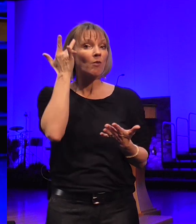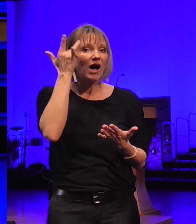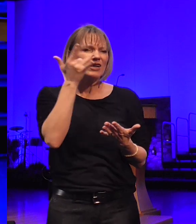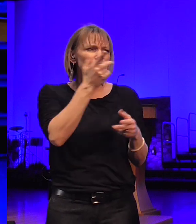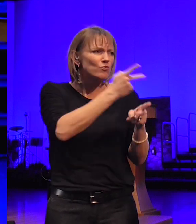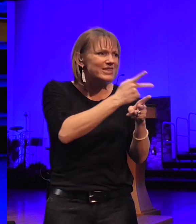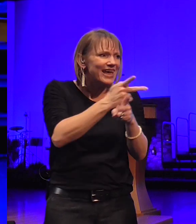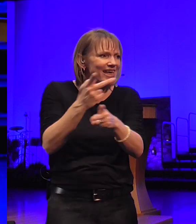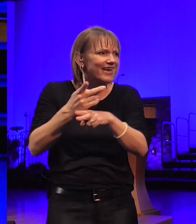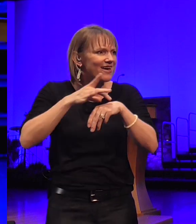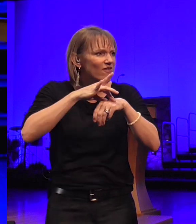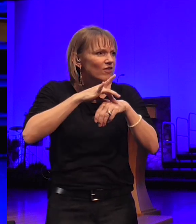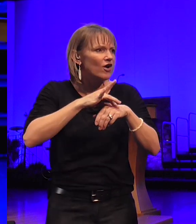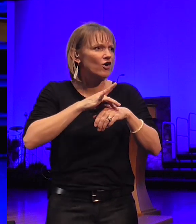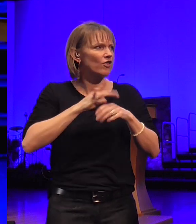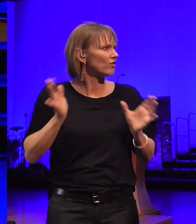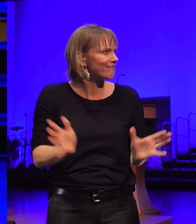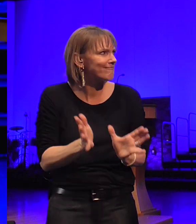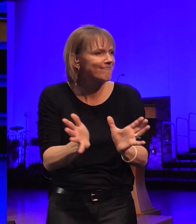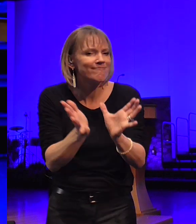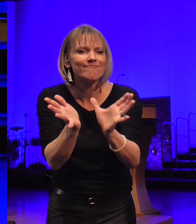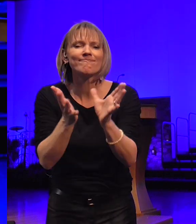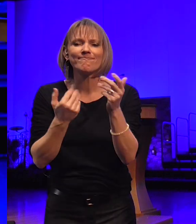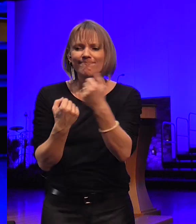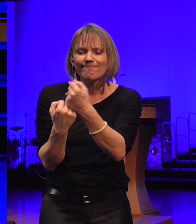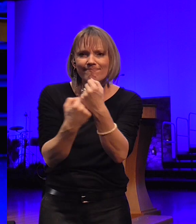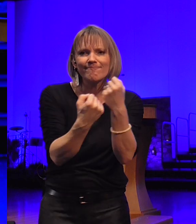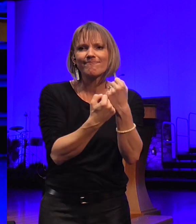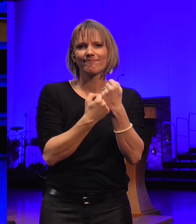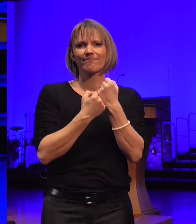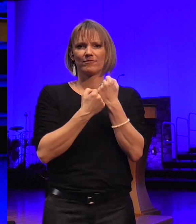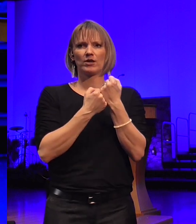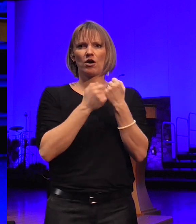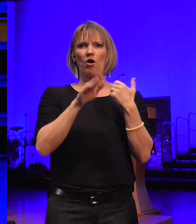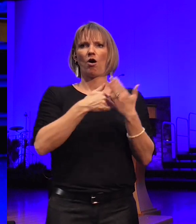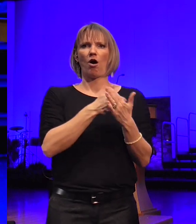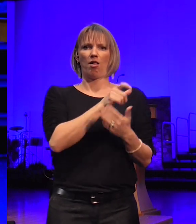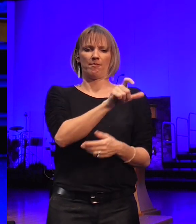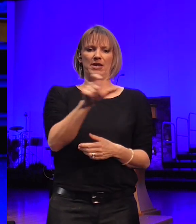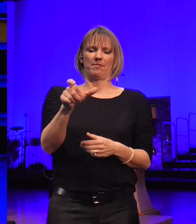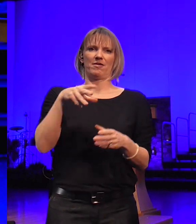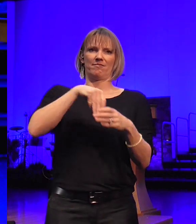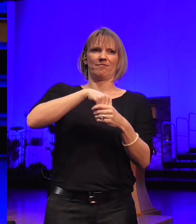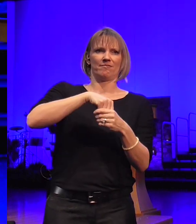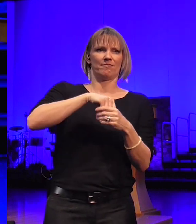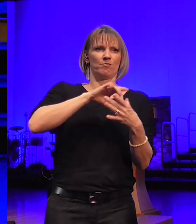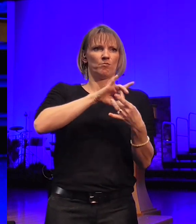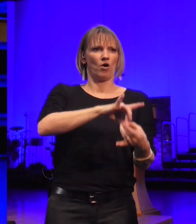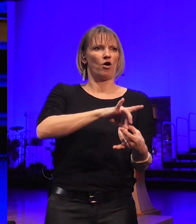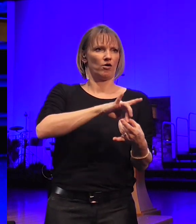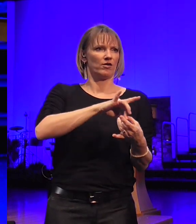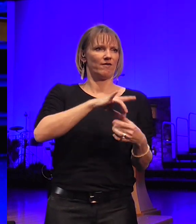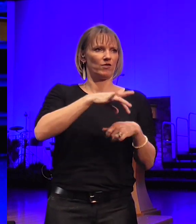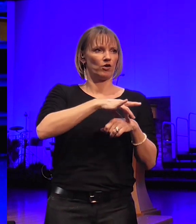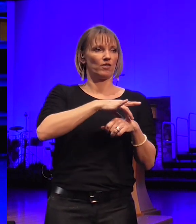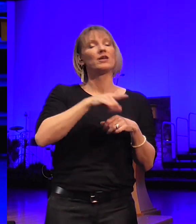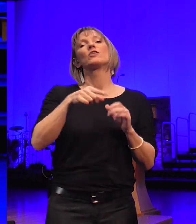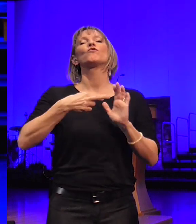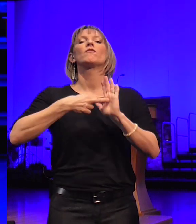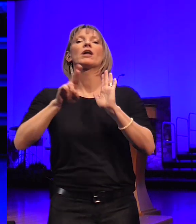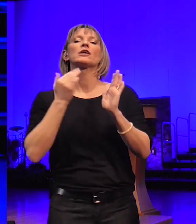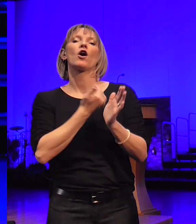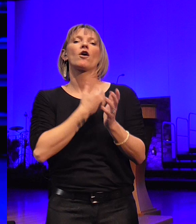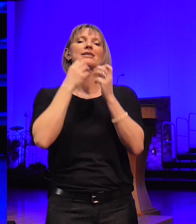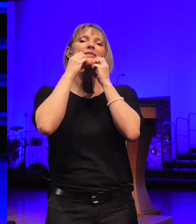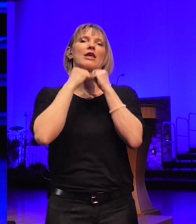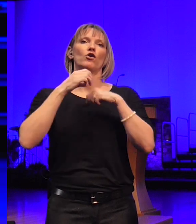earth, to nurture it, and to nurture the humanity which is a part of it. This is reflected in our wonderful Sacred